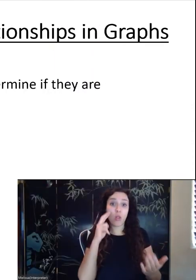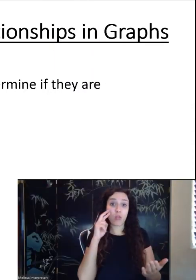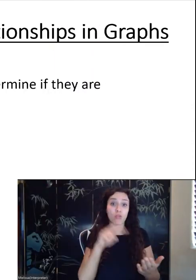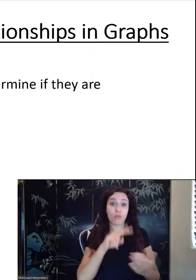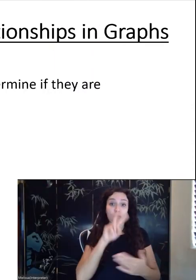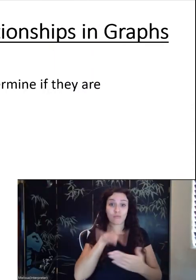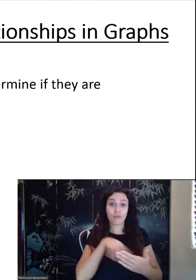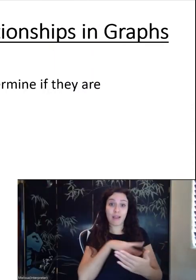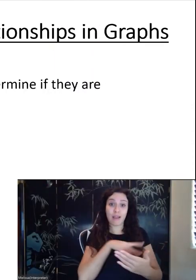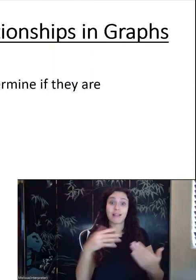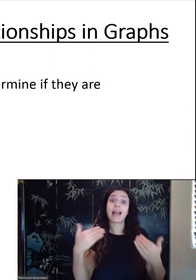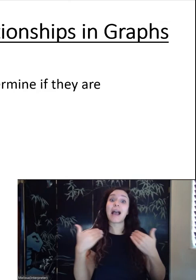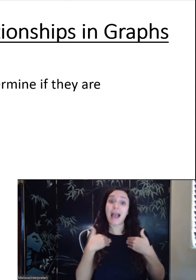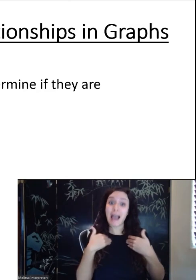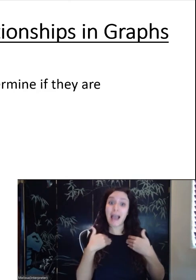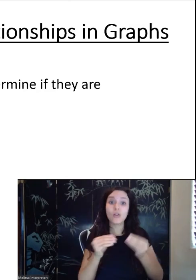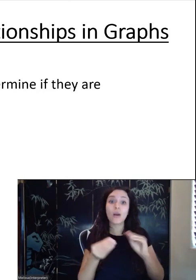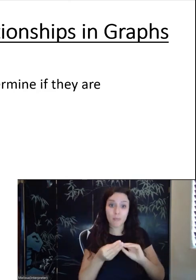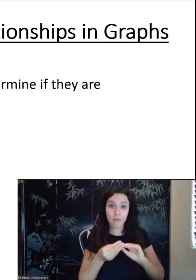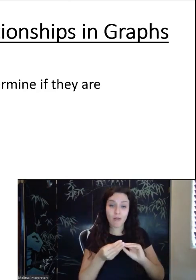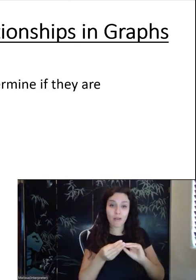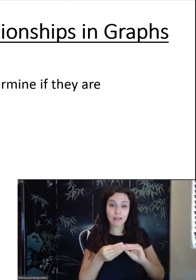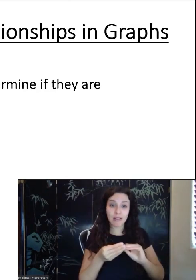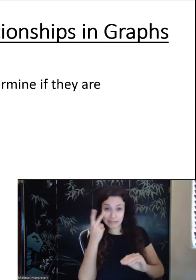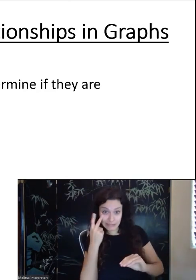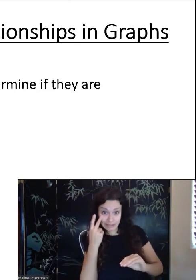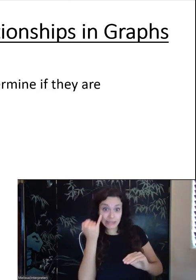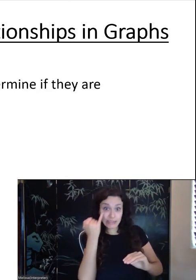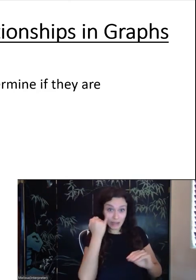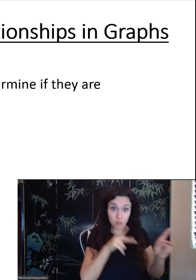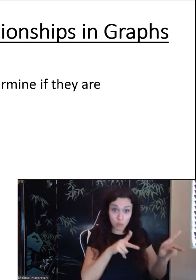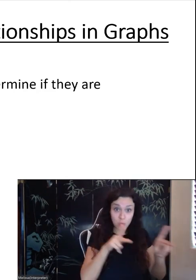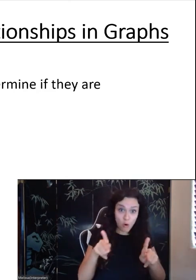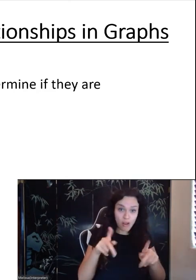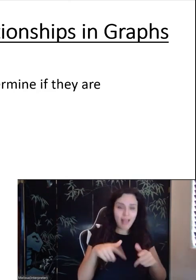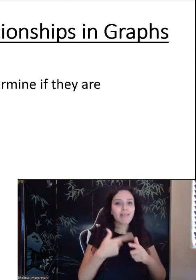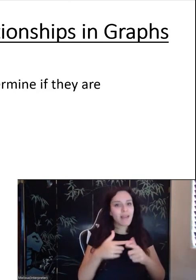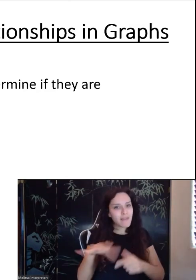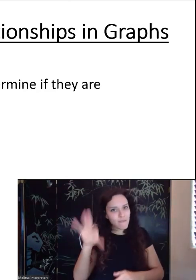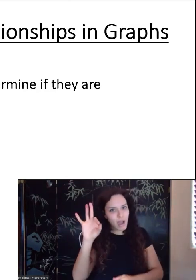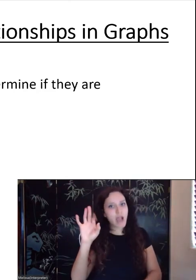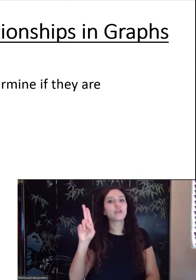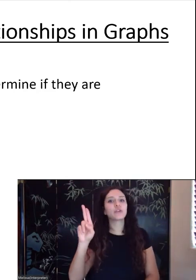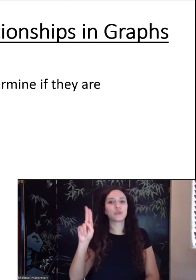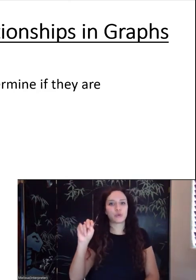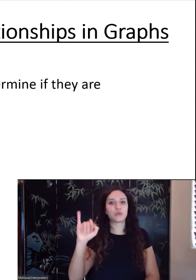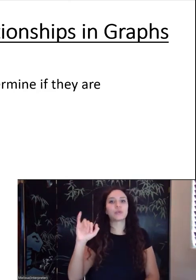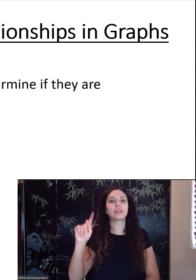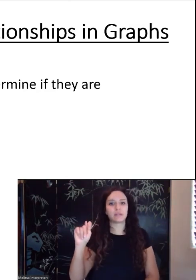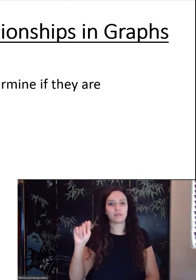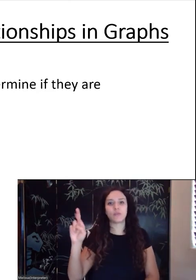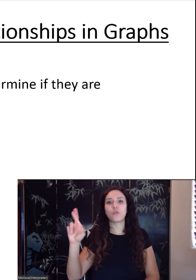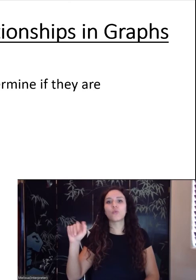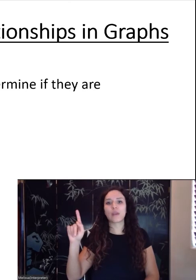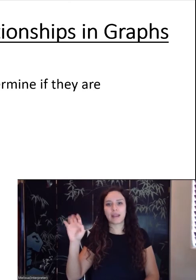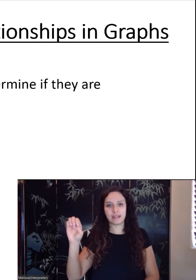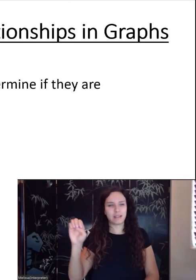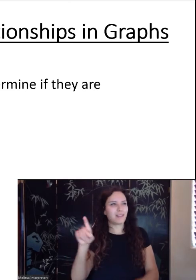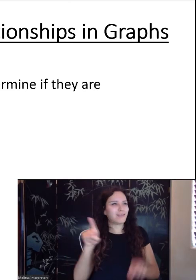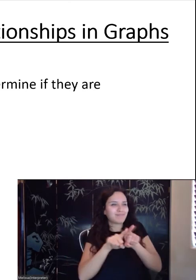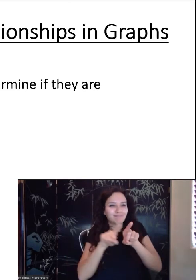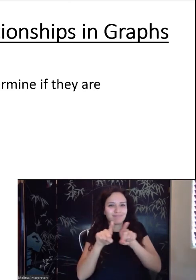at graphs with values to determine if they are proportional and then find the unit rate. Very similar to what we did